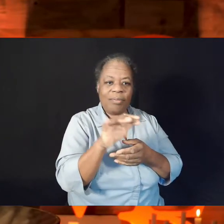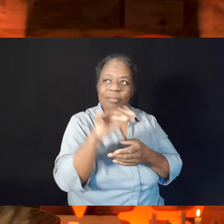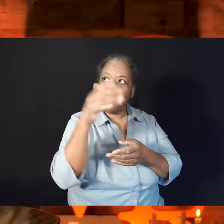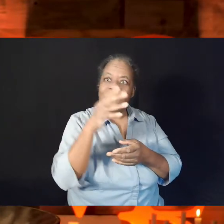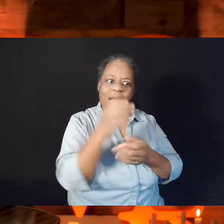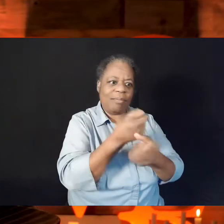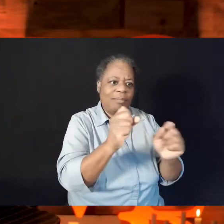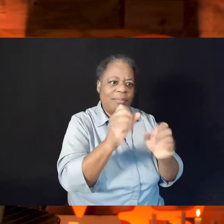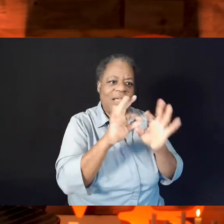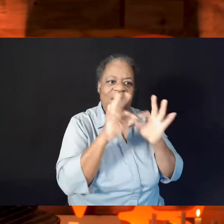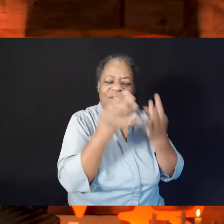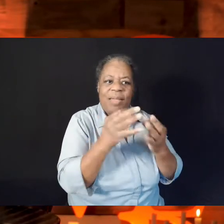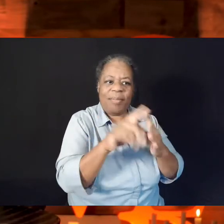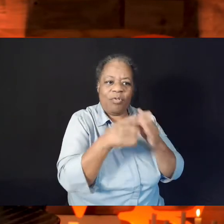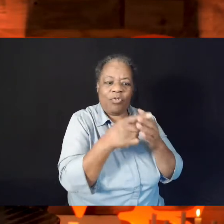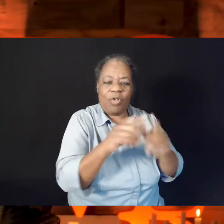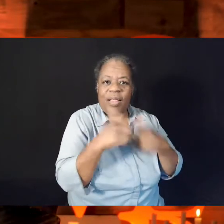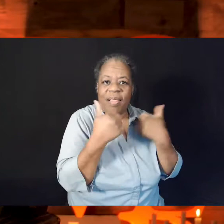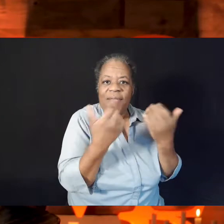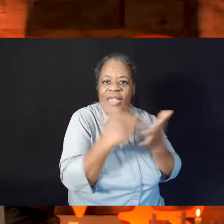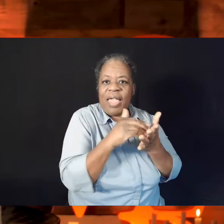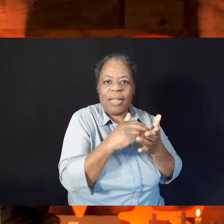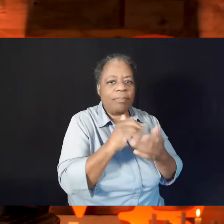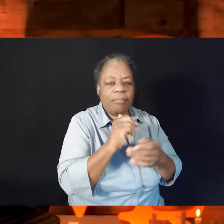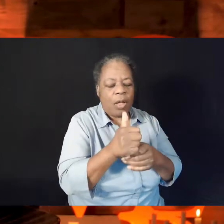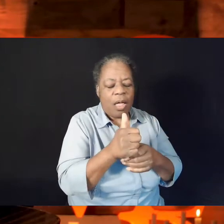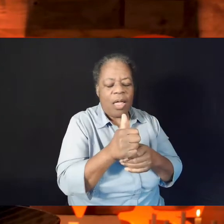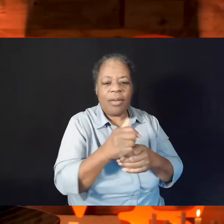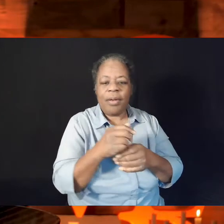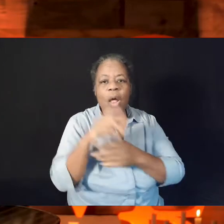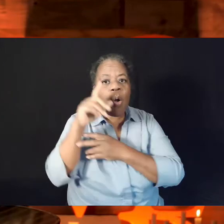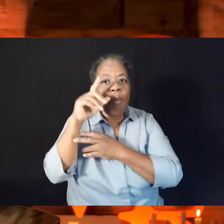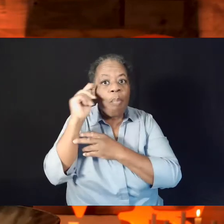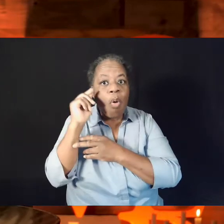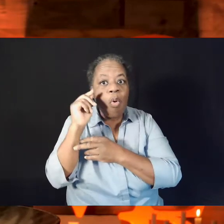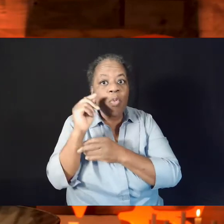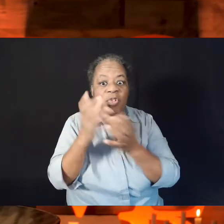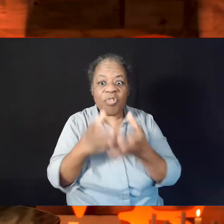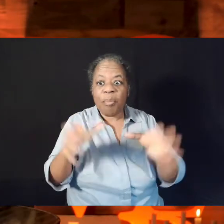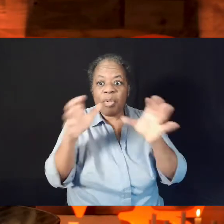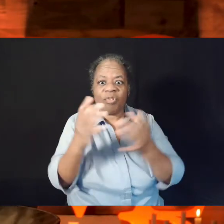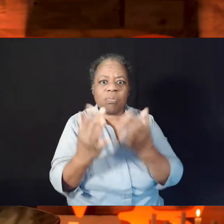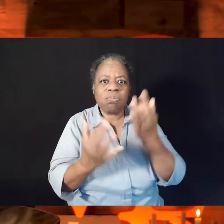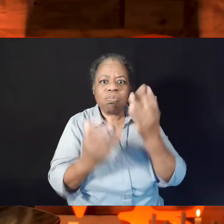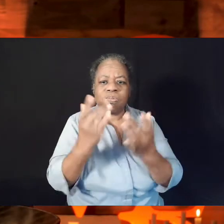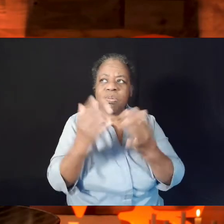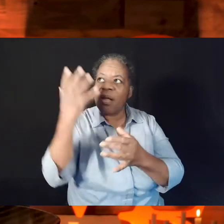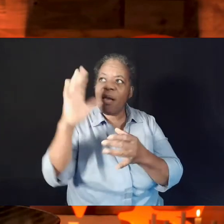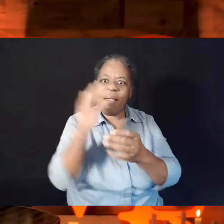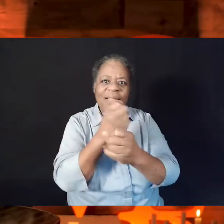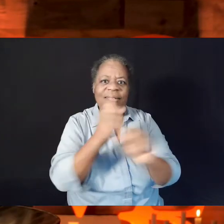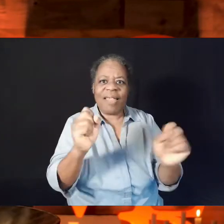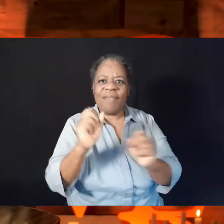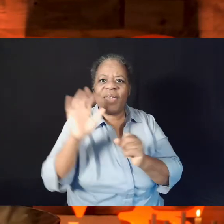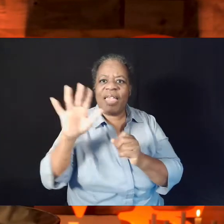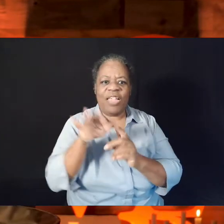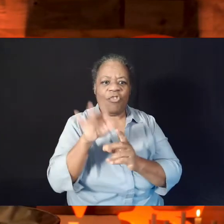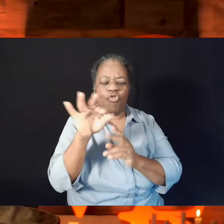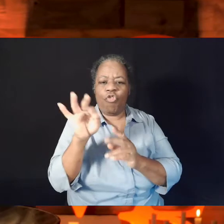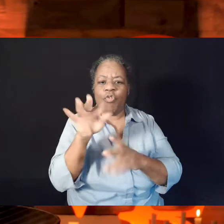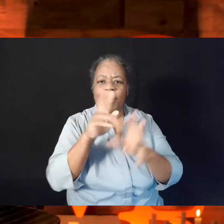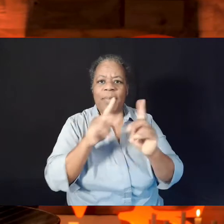again. Not Moses at the burning bush, with God redeeming his chosen people of Israel from slavery in